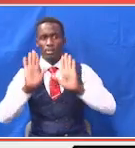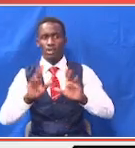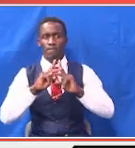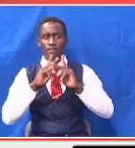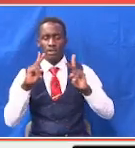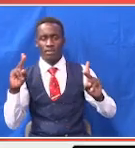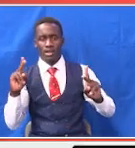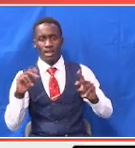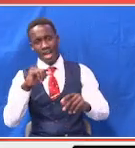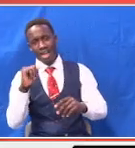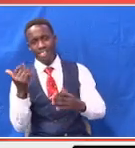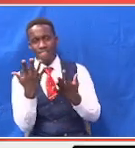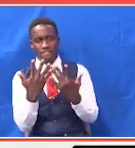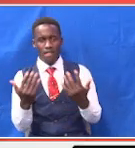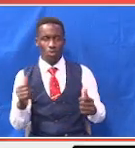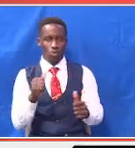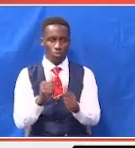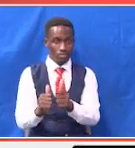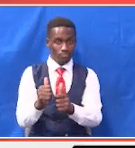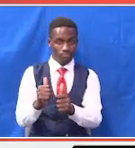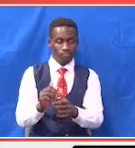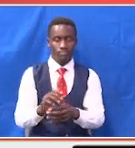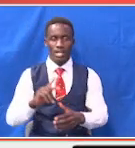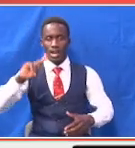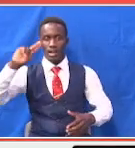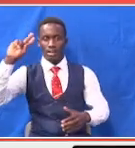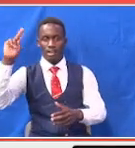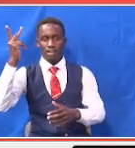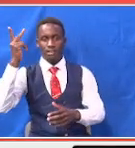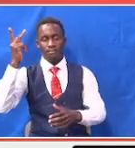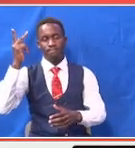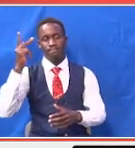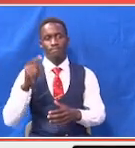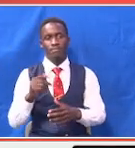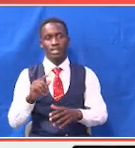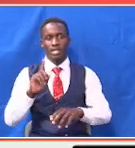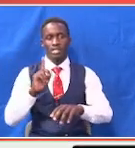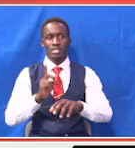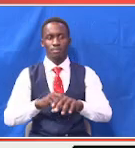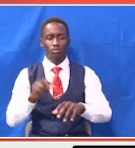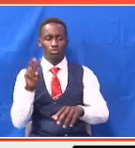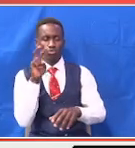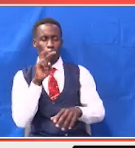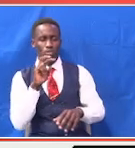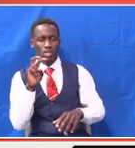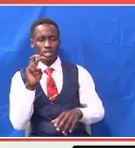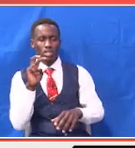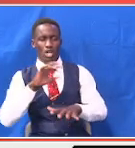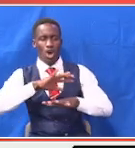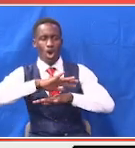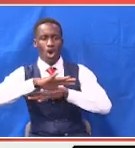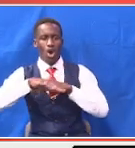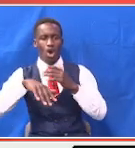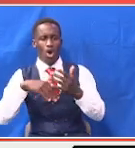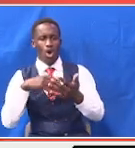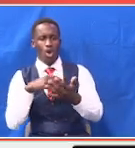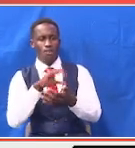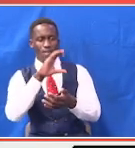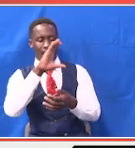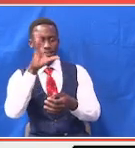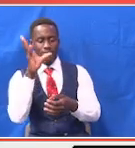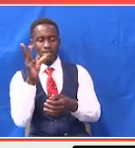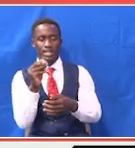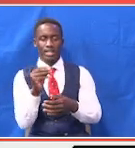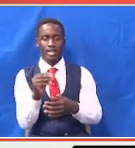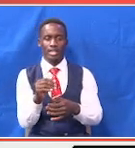me say another thing. Kenya, when you look at the whole continent of Africa, is